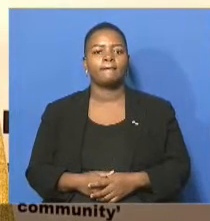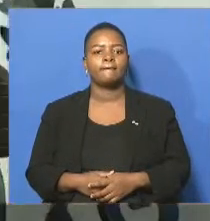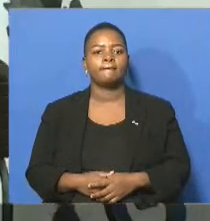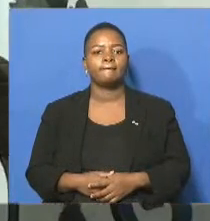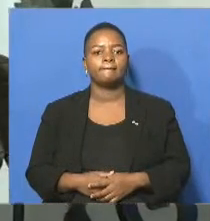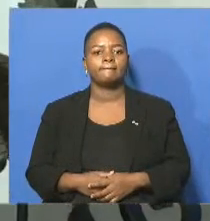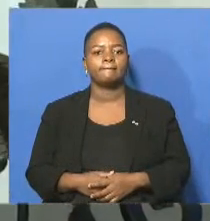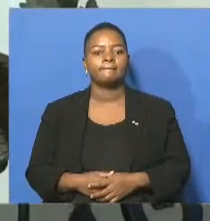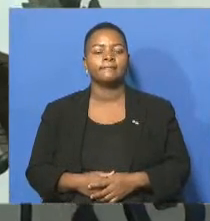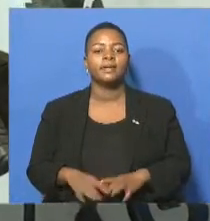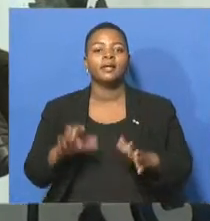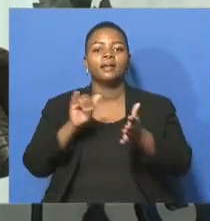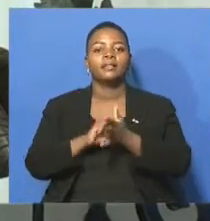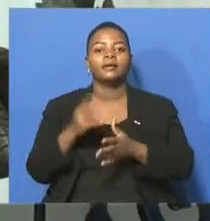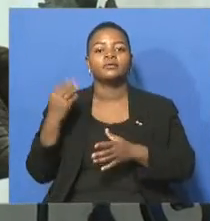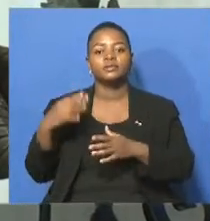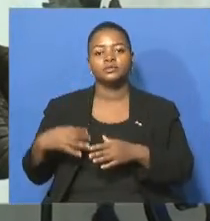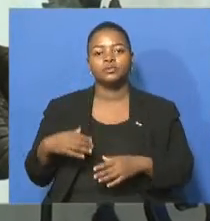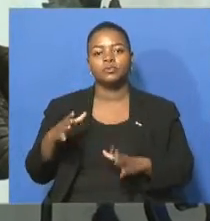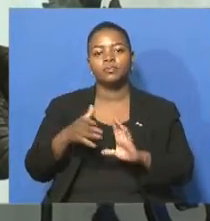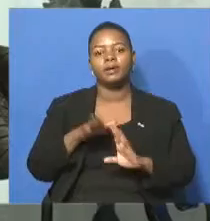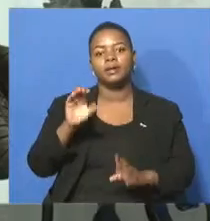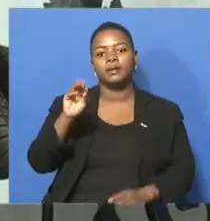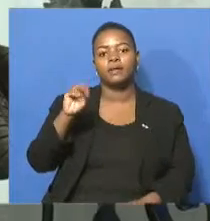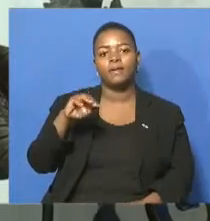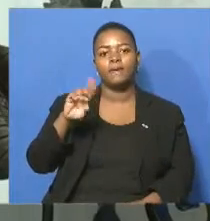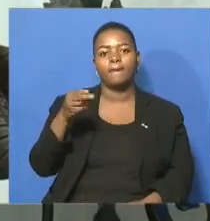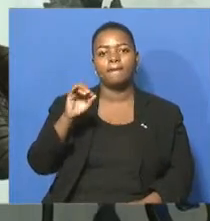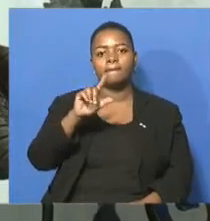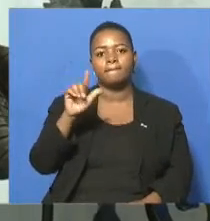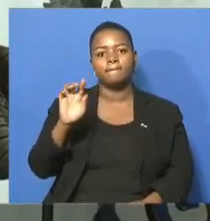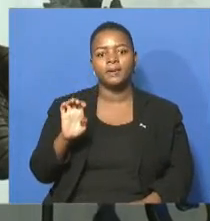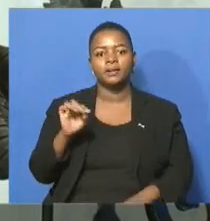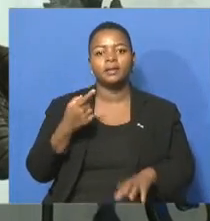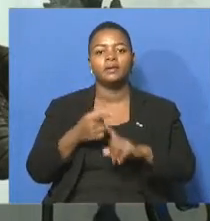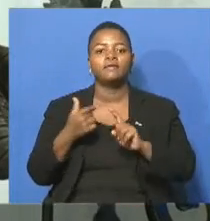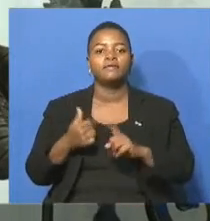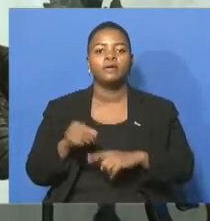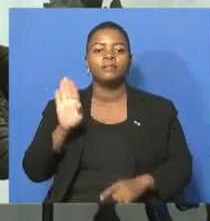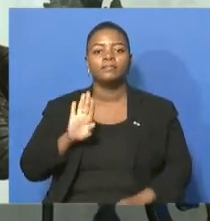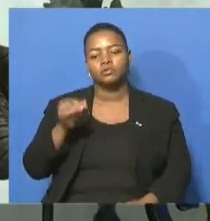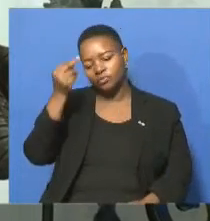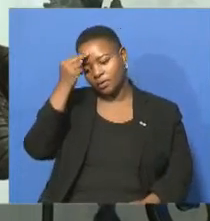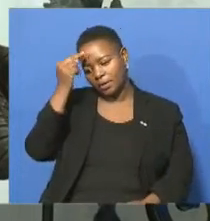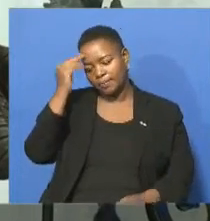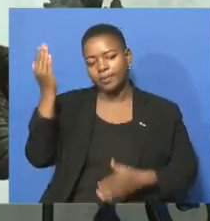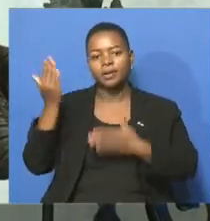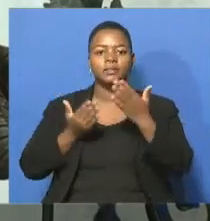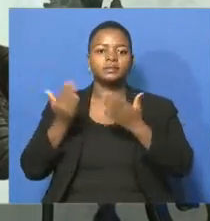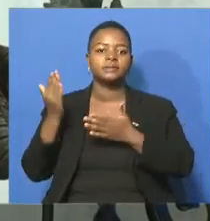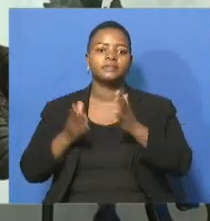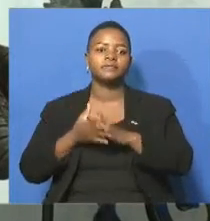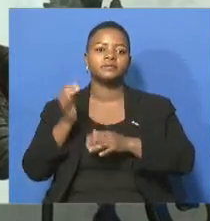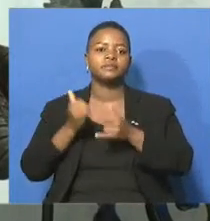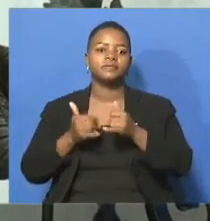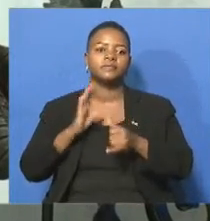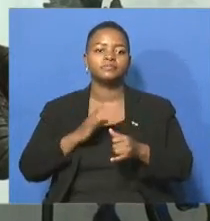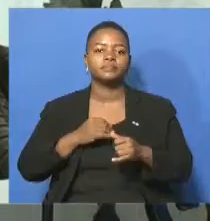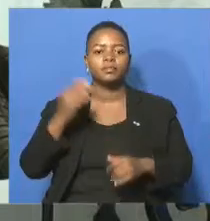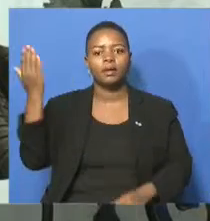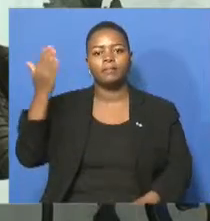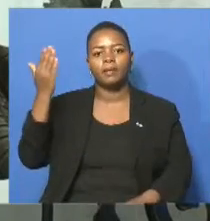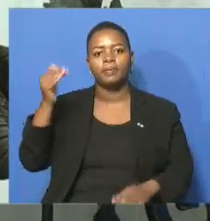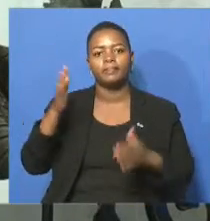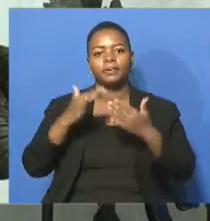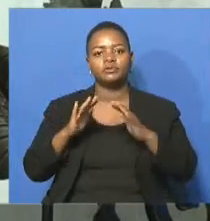you. And of course, that was Mayor Selina Omphile. Tota atsa gone go Botswana Police Service a re konetela pisona tsatsi